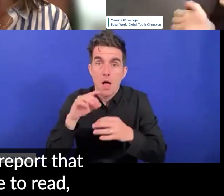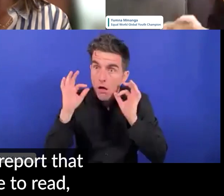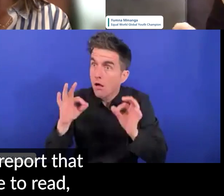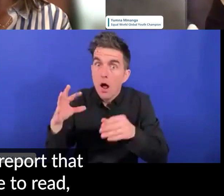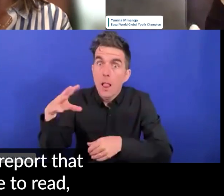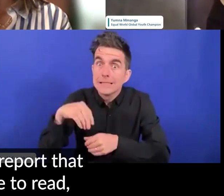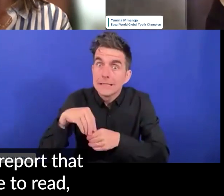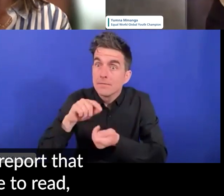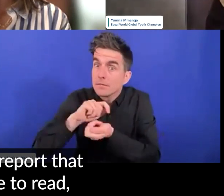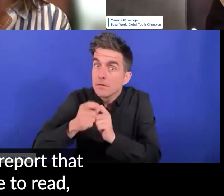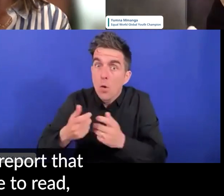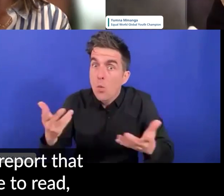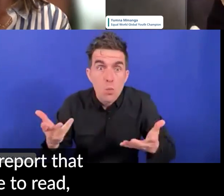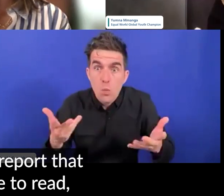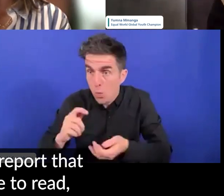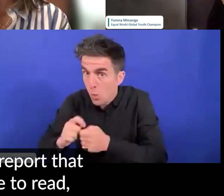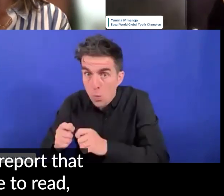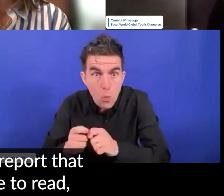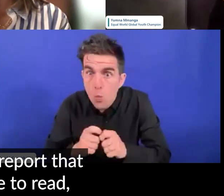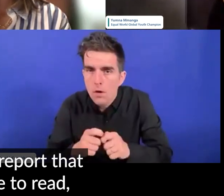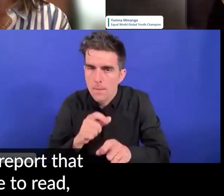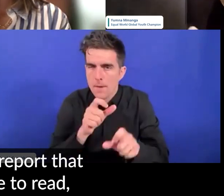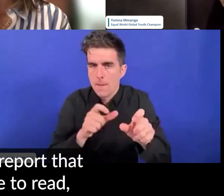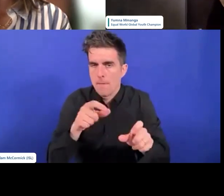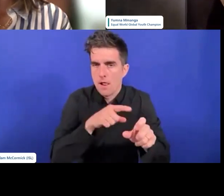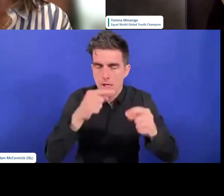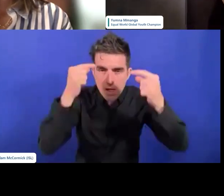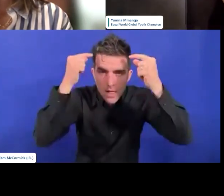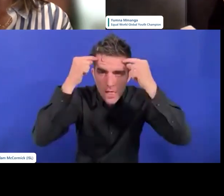through this report that I've learned, I've come to read,